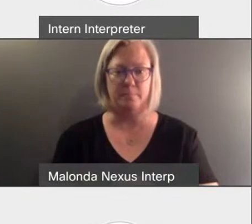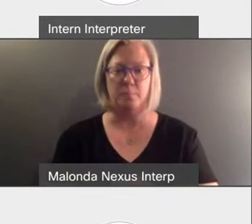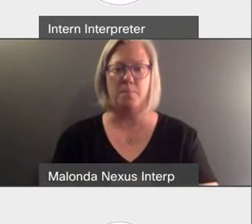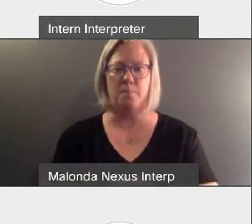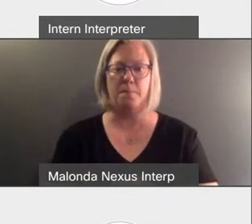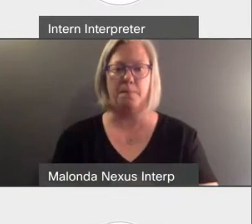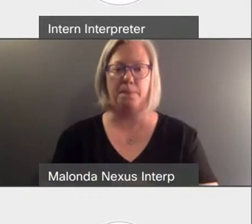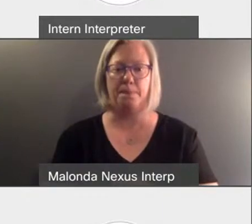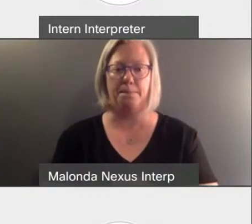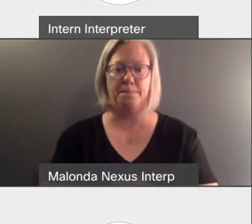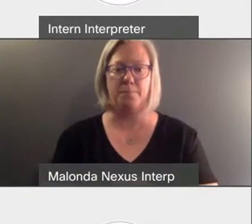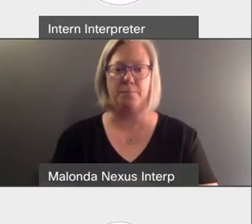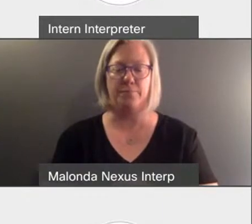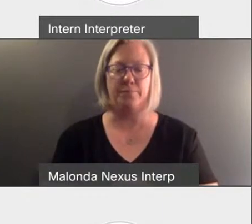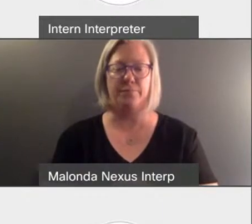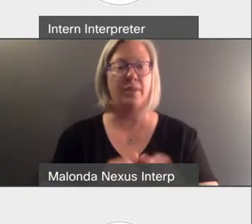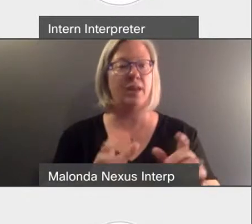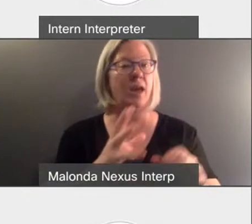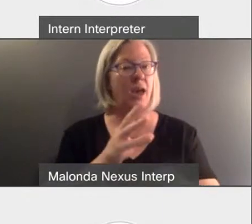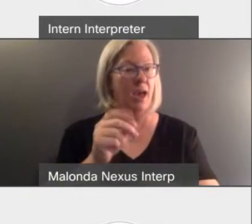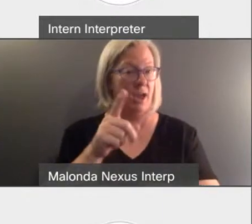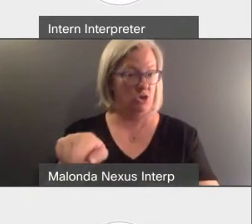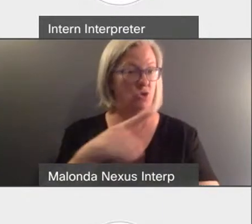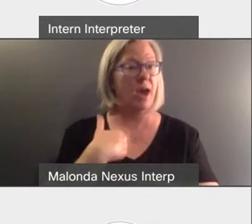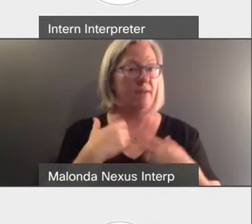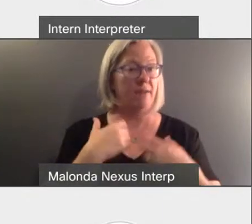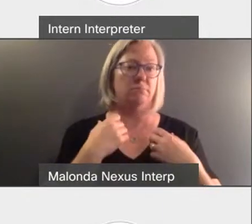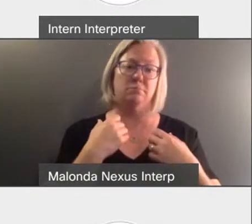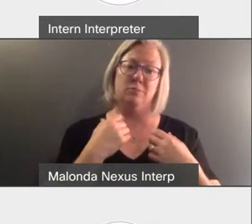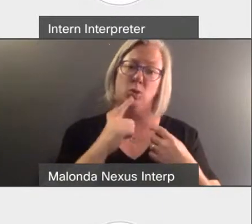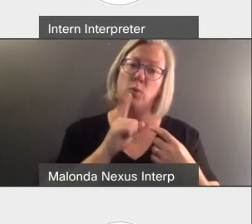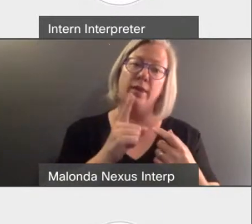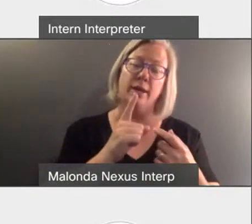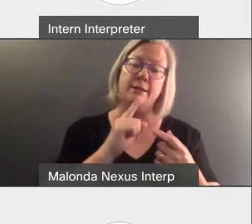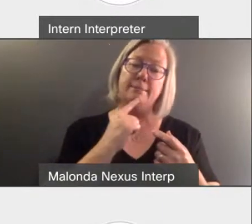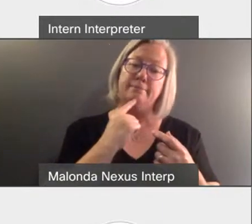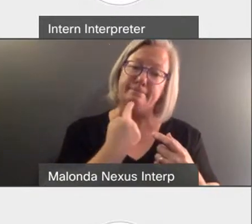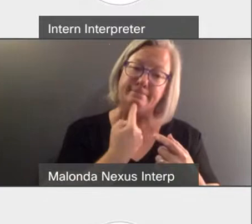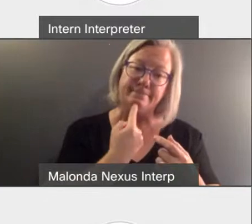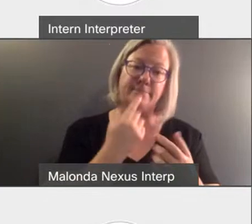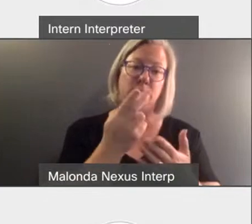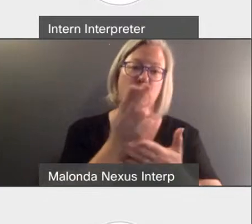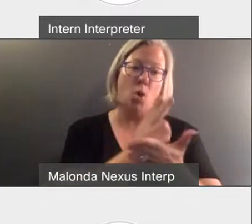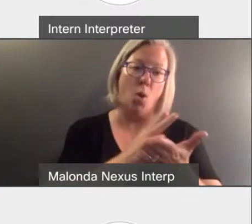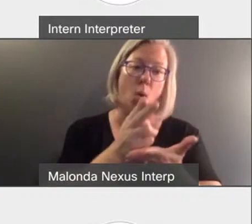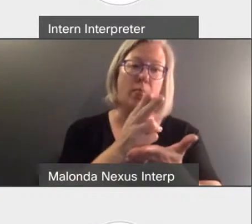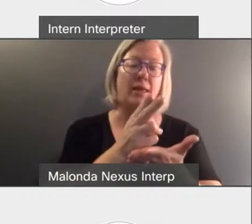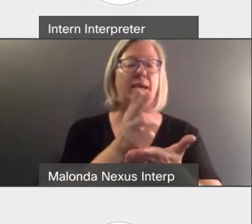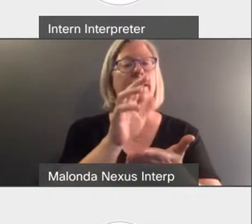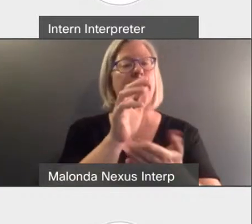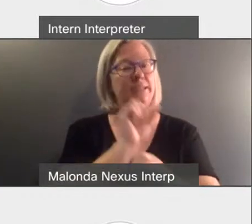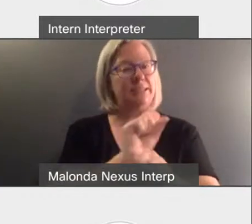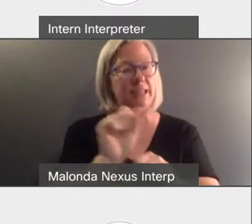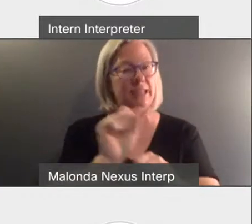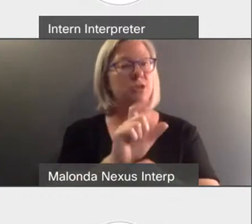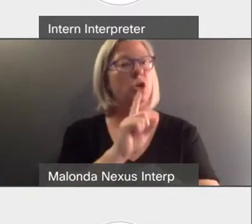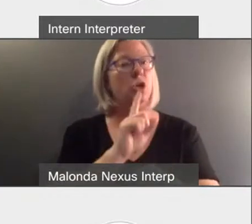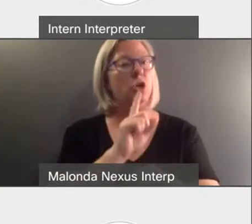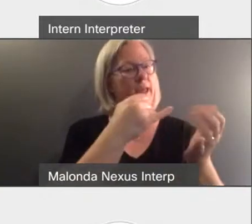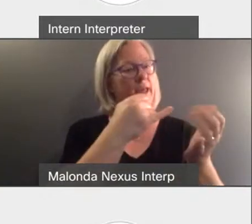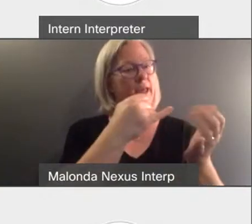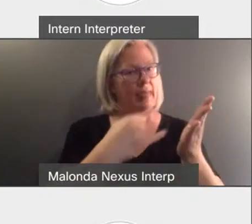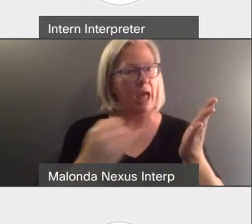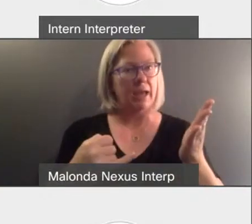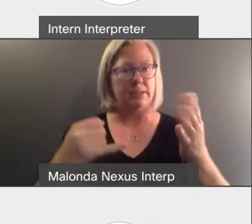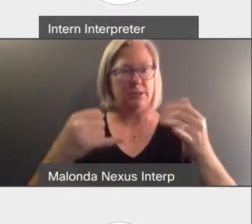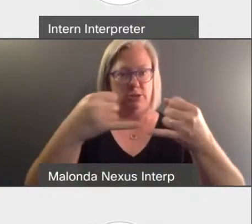And you guys have a really solemn task, a really holy task of really drawing the lines in order